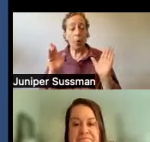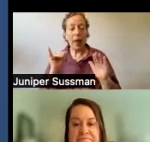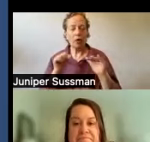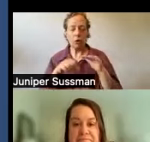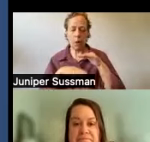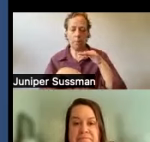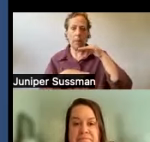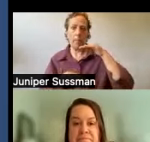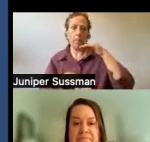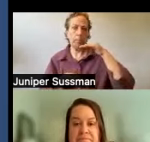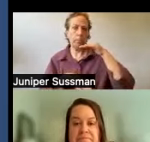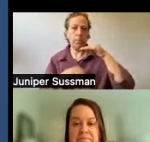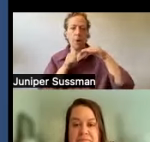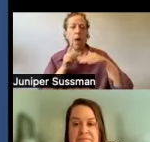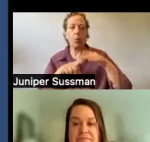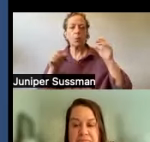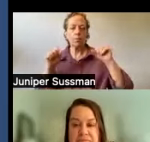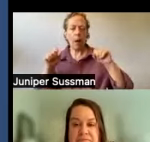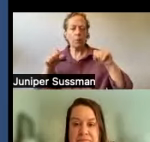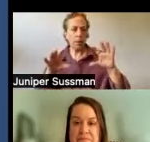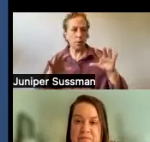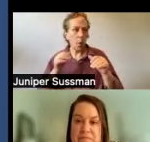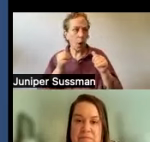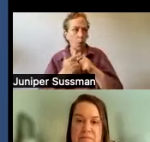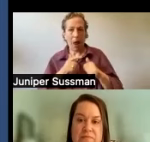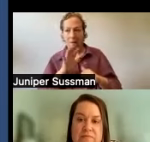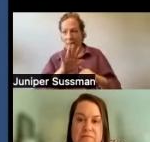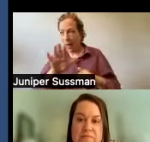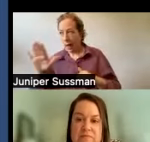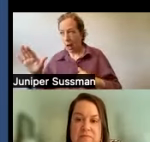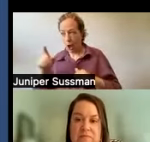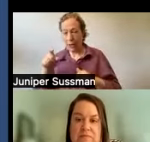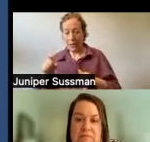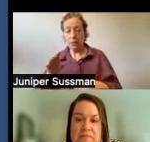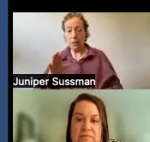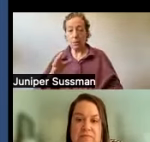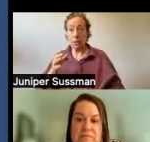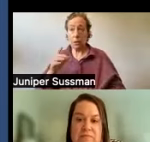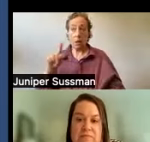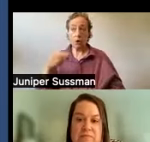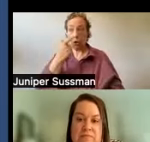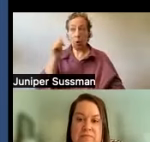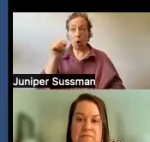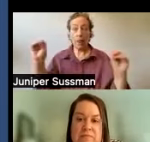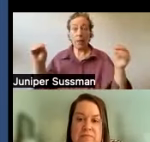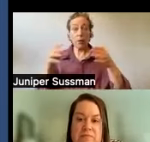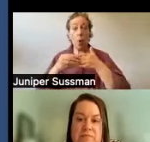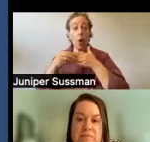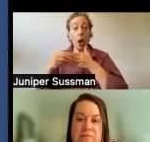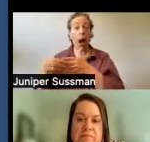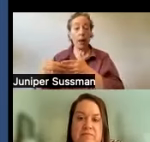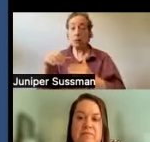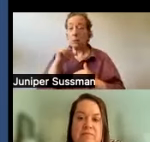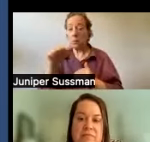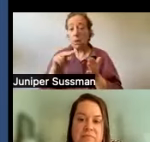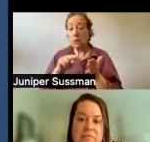has their individual needs. And so just because there isn't guidance about something, that certainly doesn't preclude somebody from